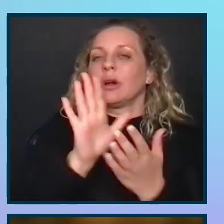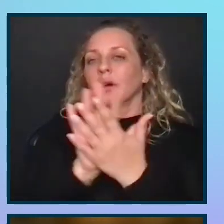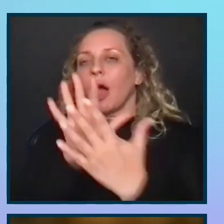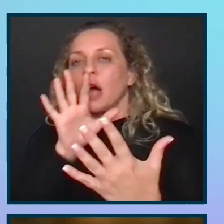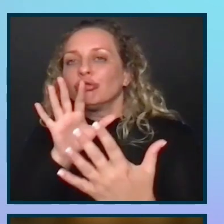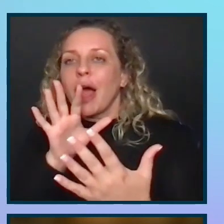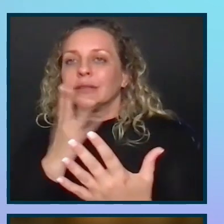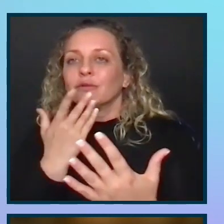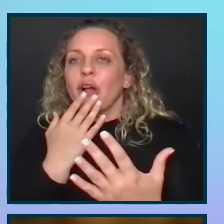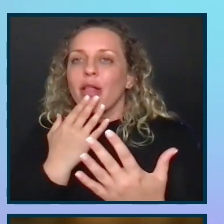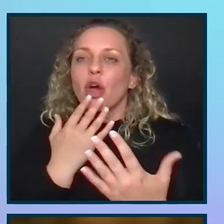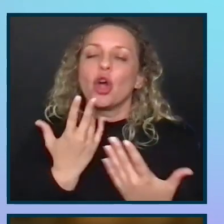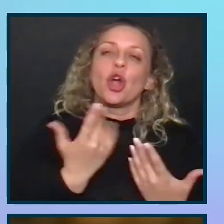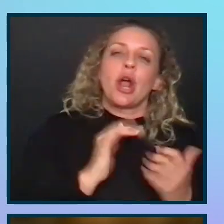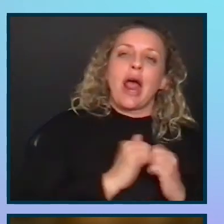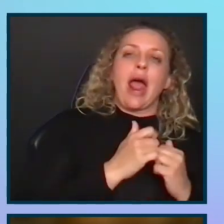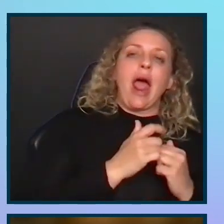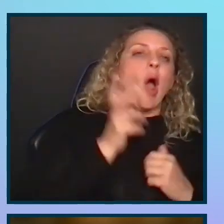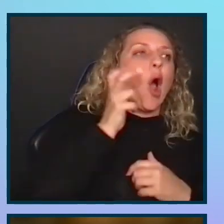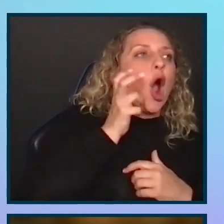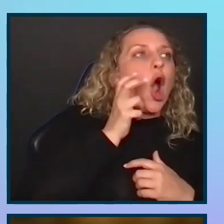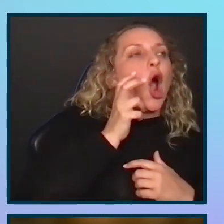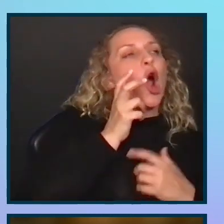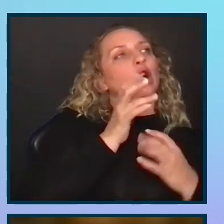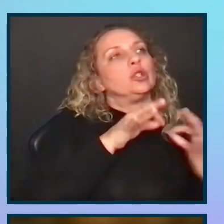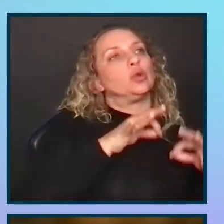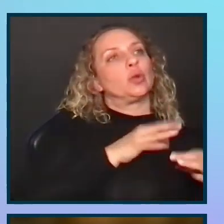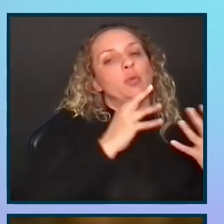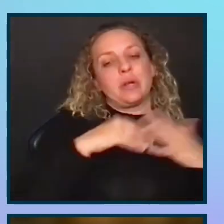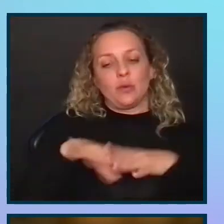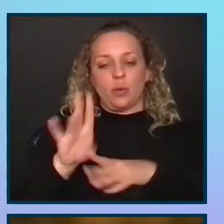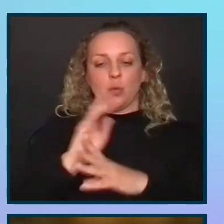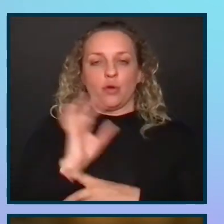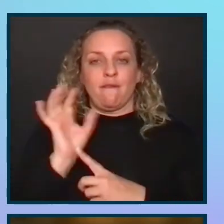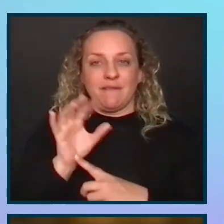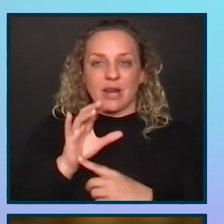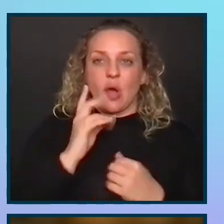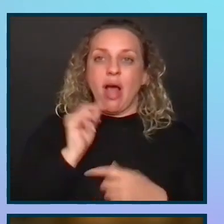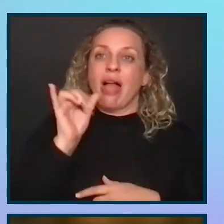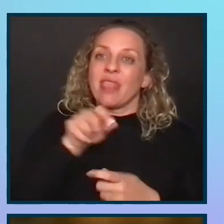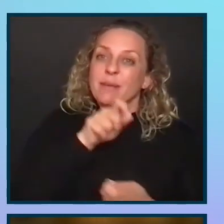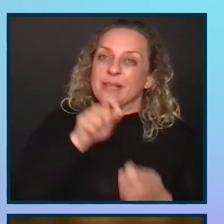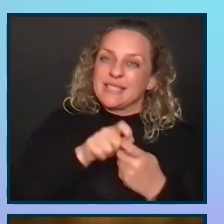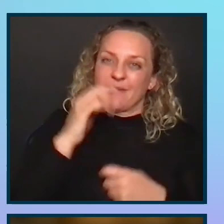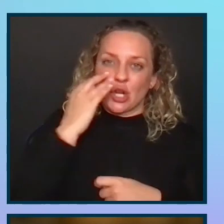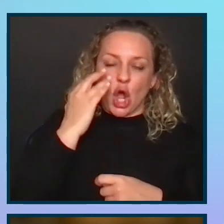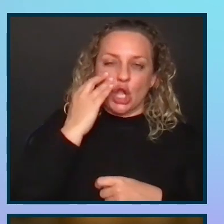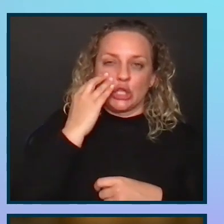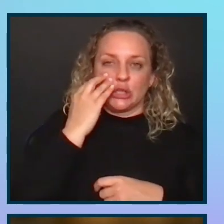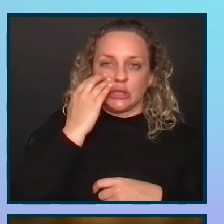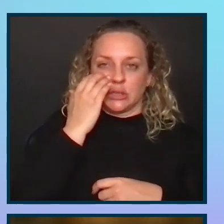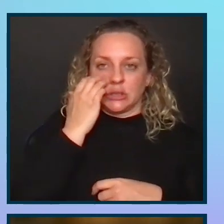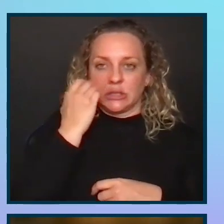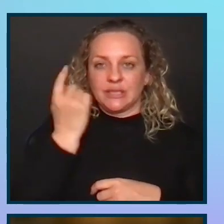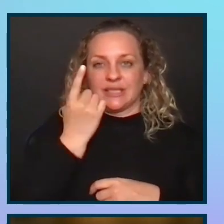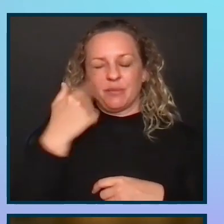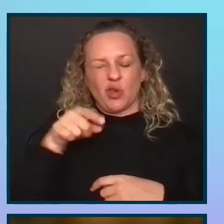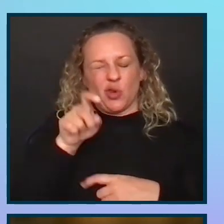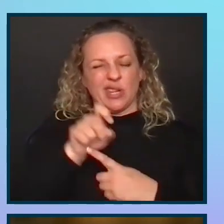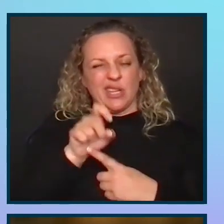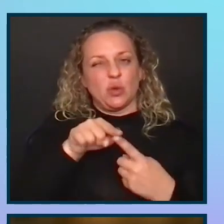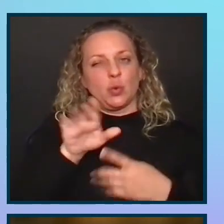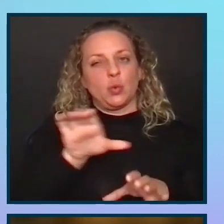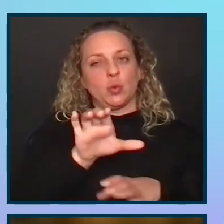to understand how audio descriptions are going to integrate with your video. And so that specific knowledge is something that you'll need